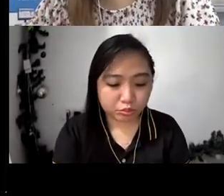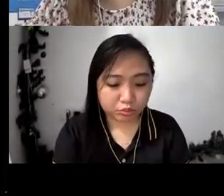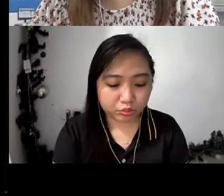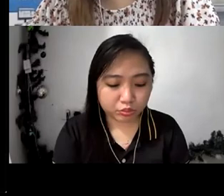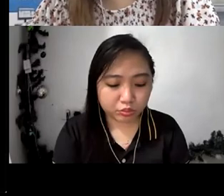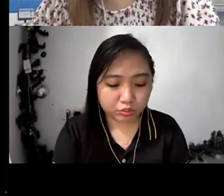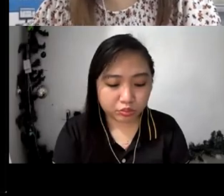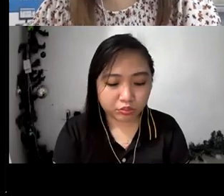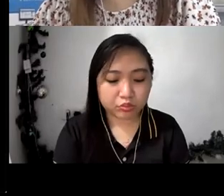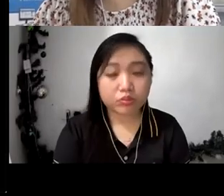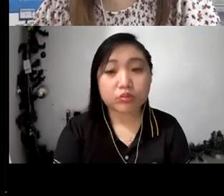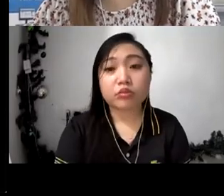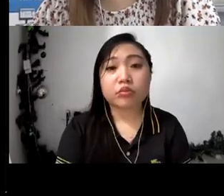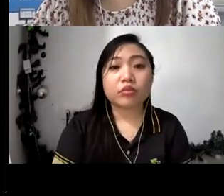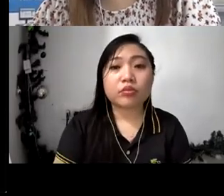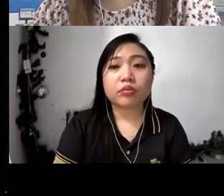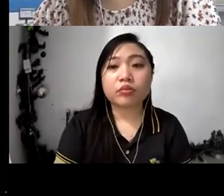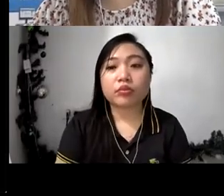Bakit?